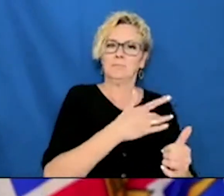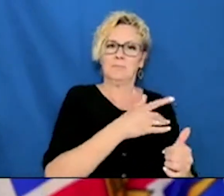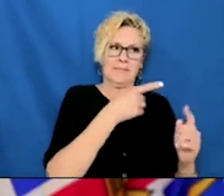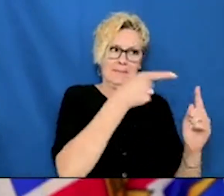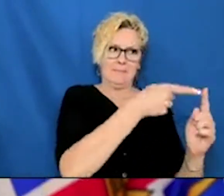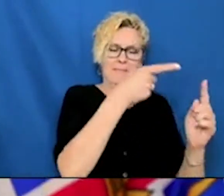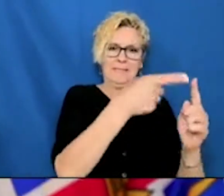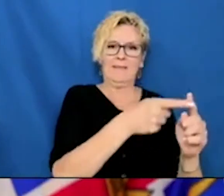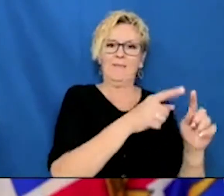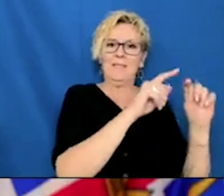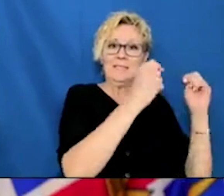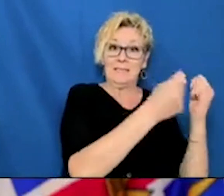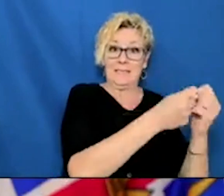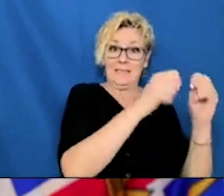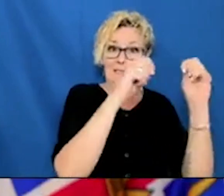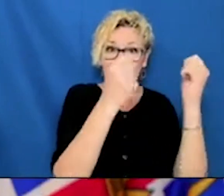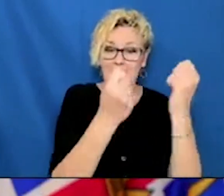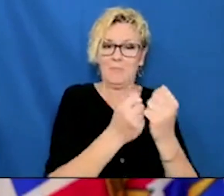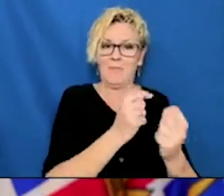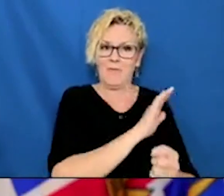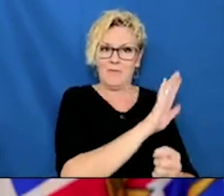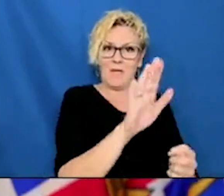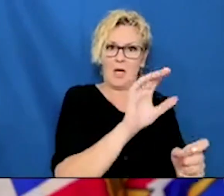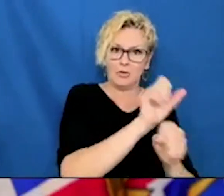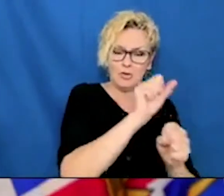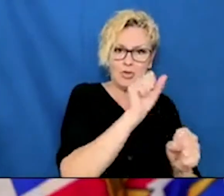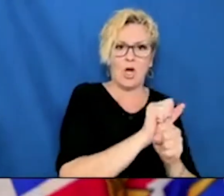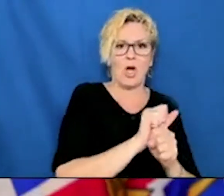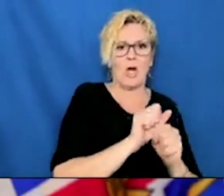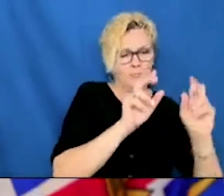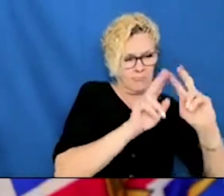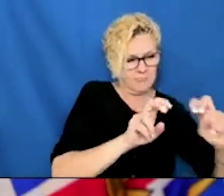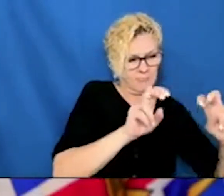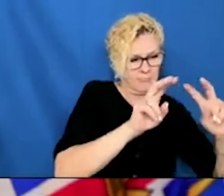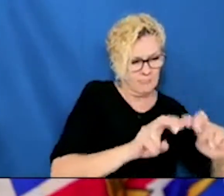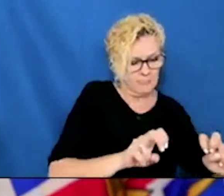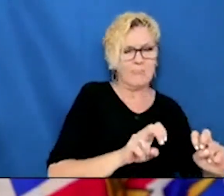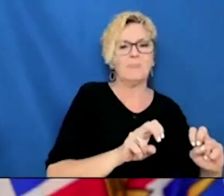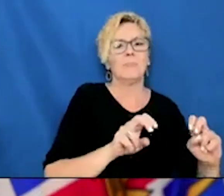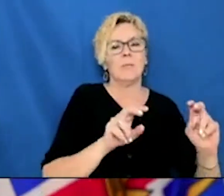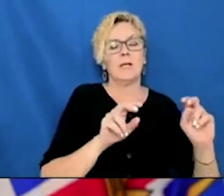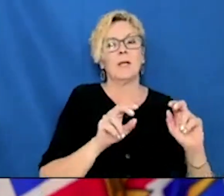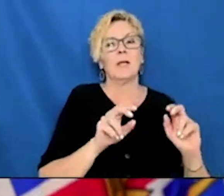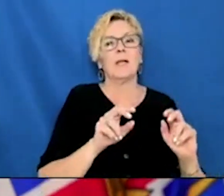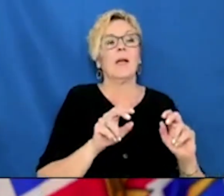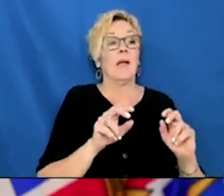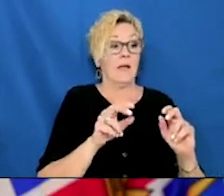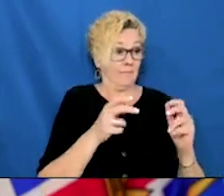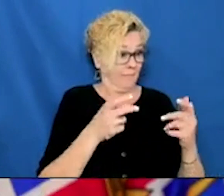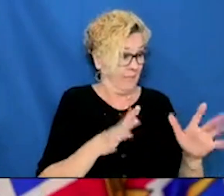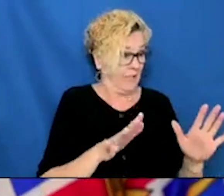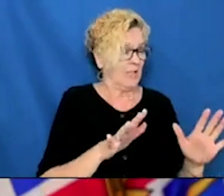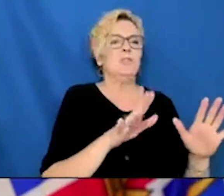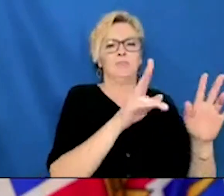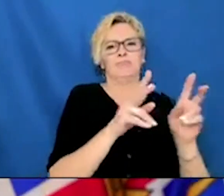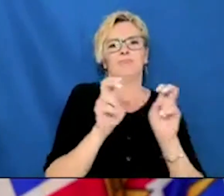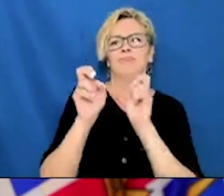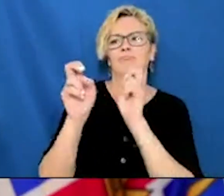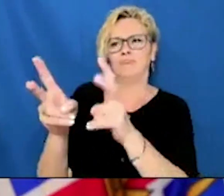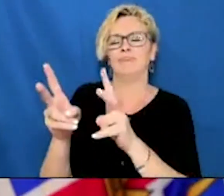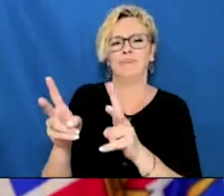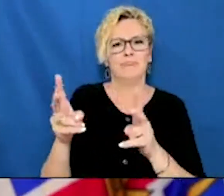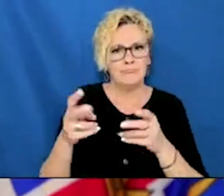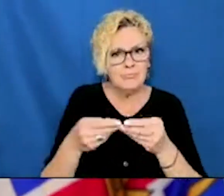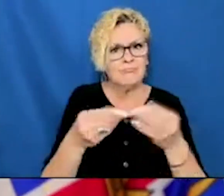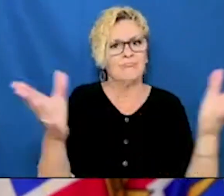that so-called leaked information is information that we've been sharing that's publicly available and more. You know, the VOC report